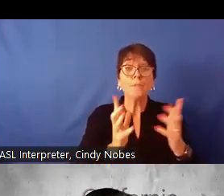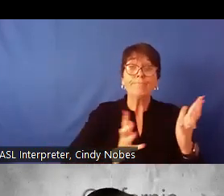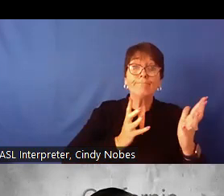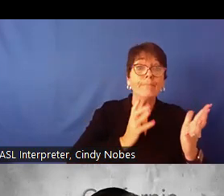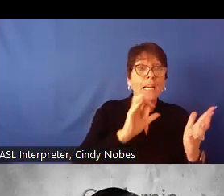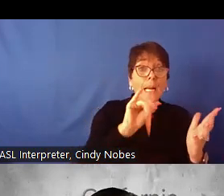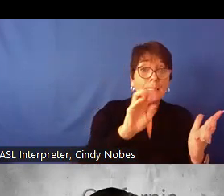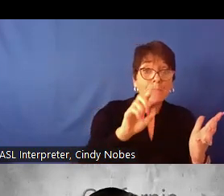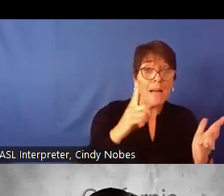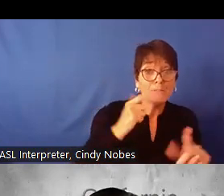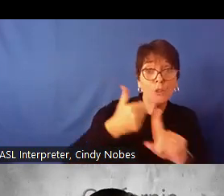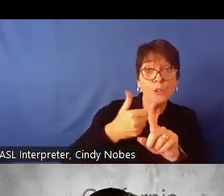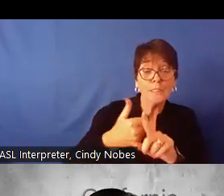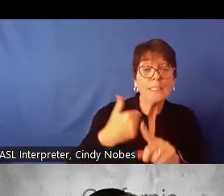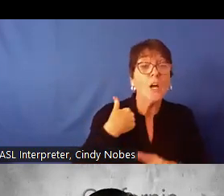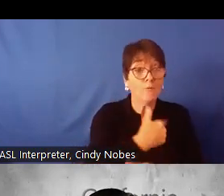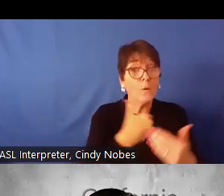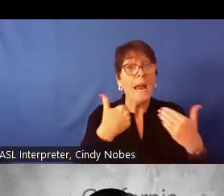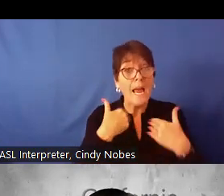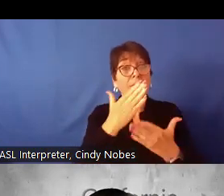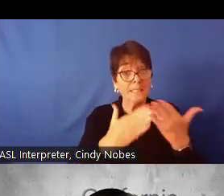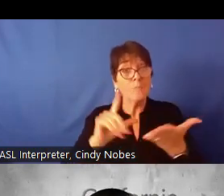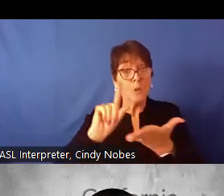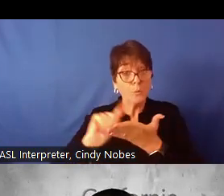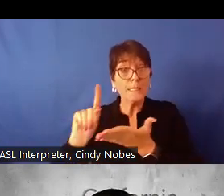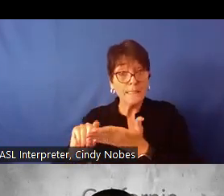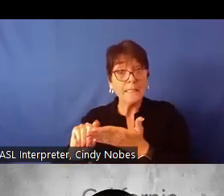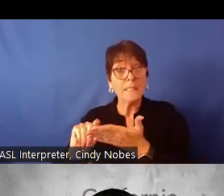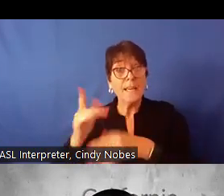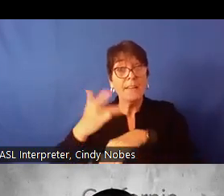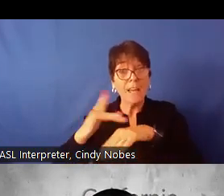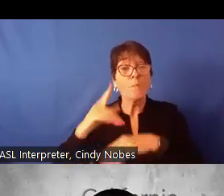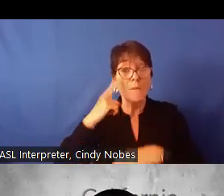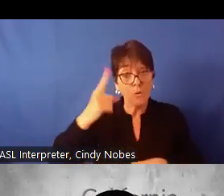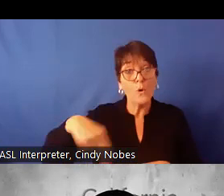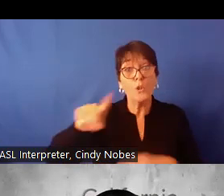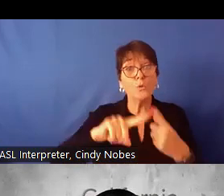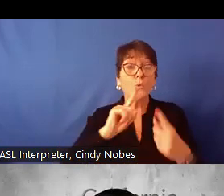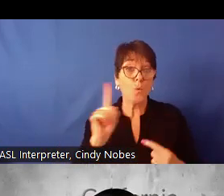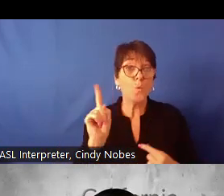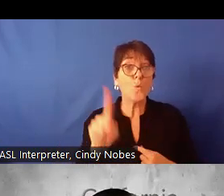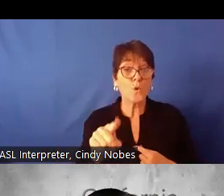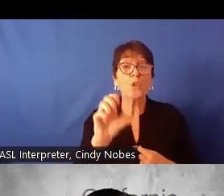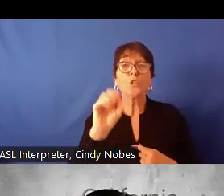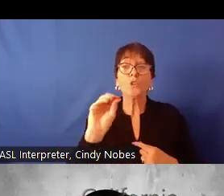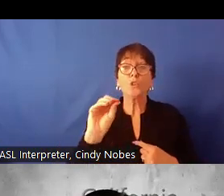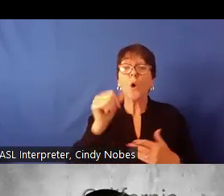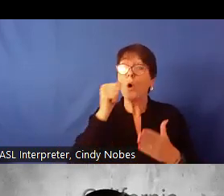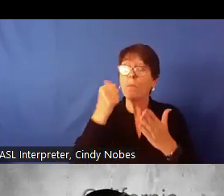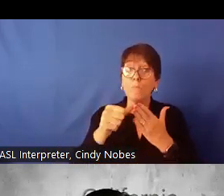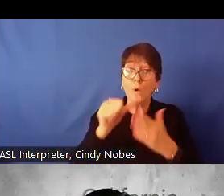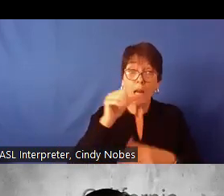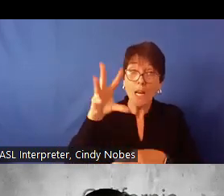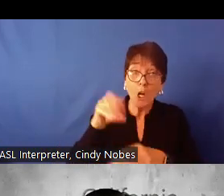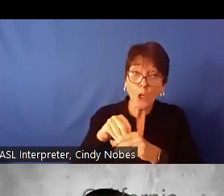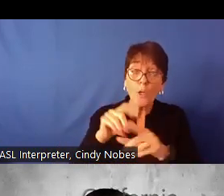pieces. We actually do have some printed pieces available as well for stakeholders to order. So postage is not included. So if